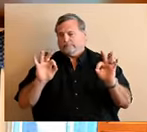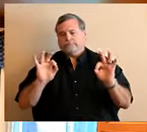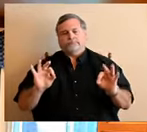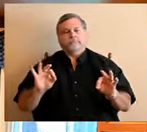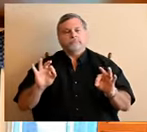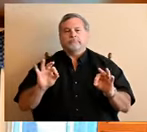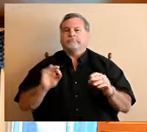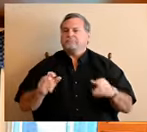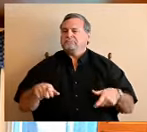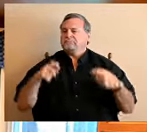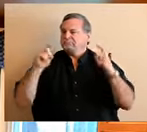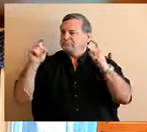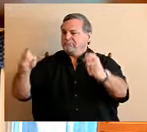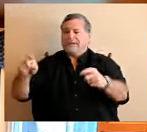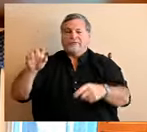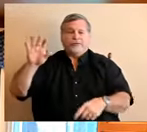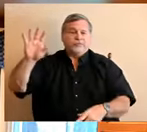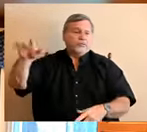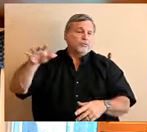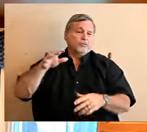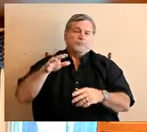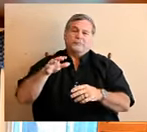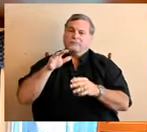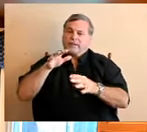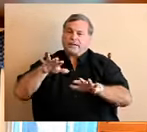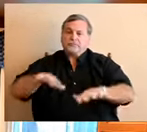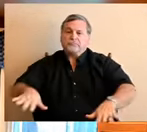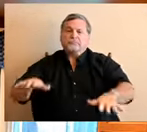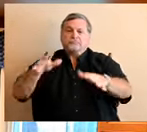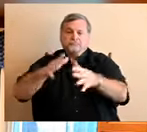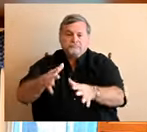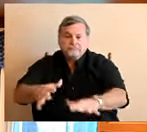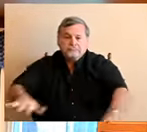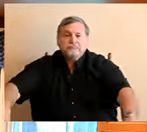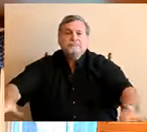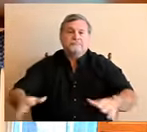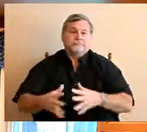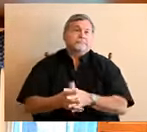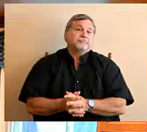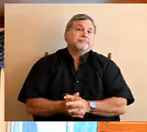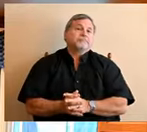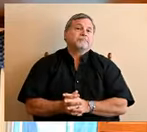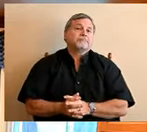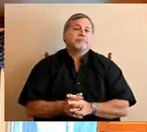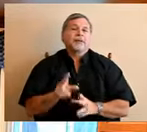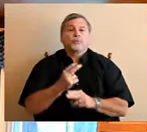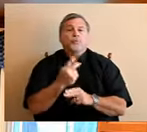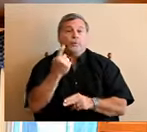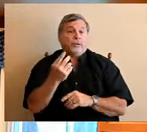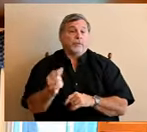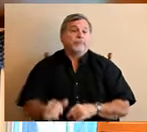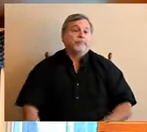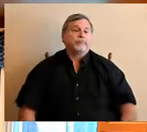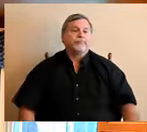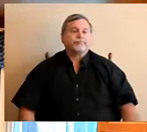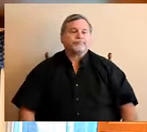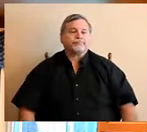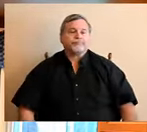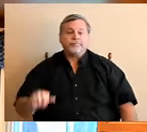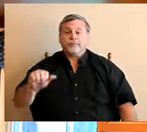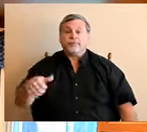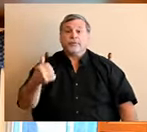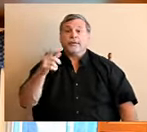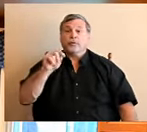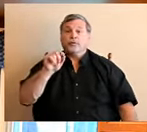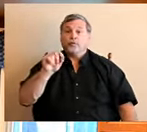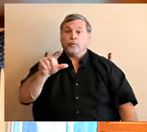that oil. And once it's seasoned, you're good to go. You can pass these down for generations. So I would use one of those.